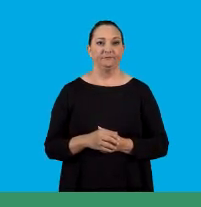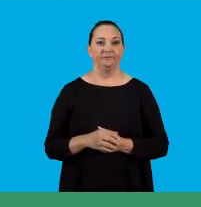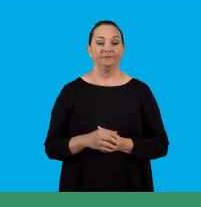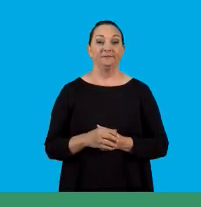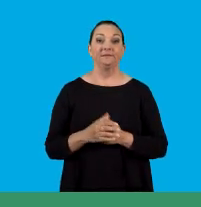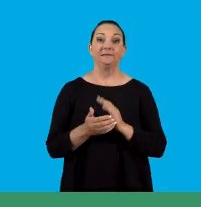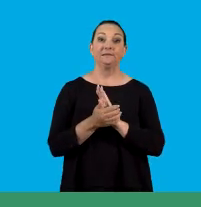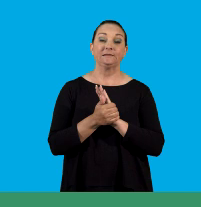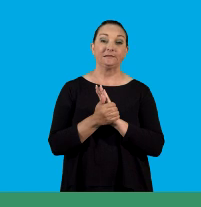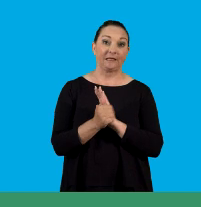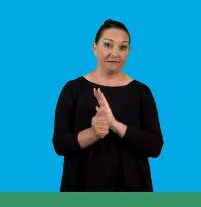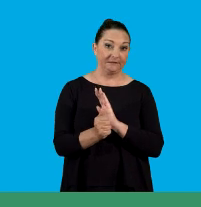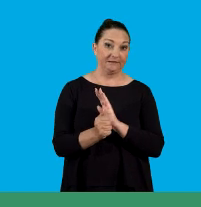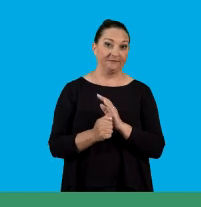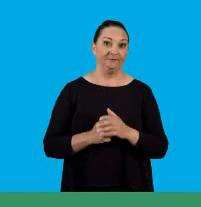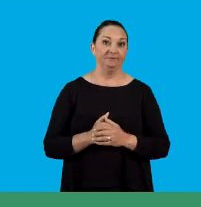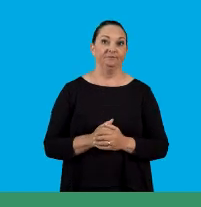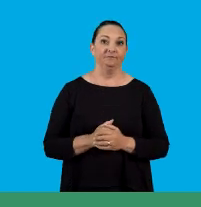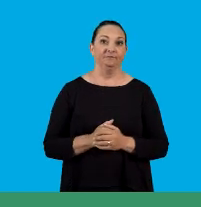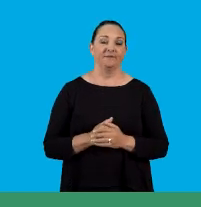Continuous skills